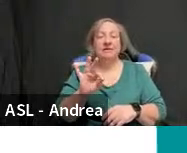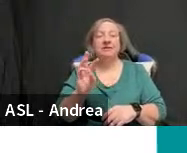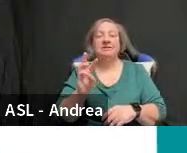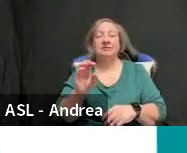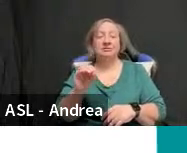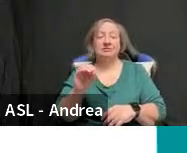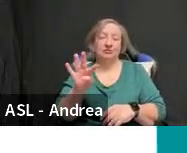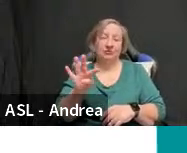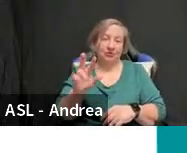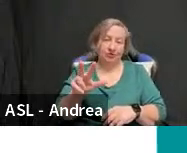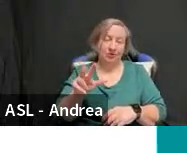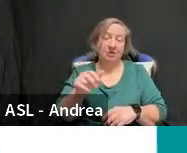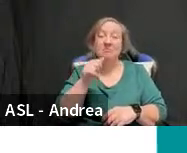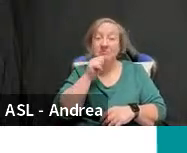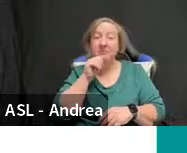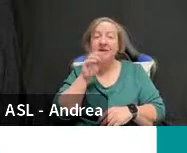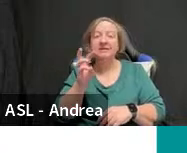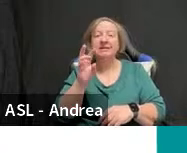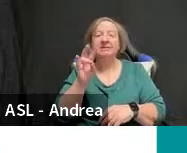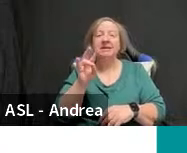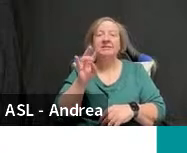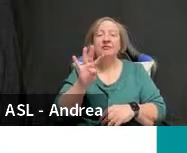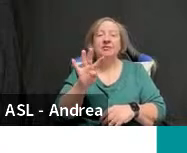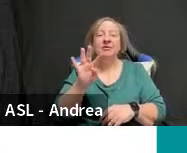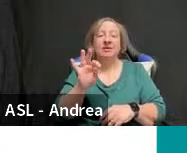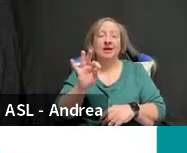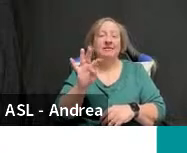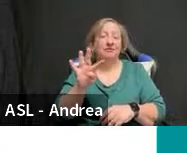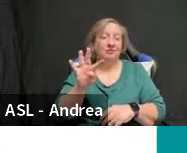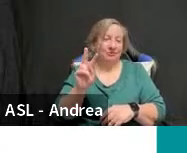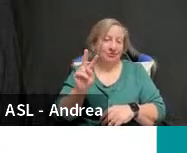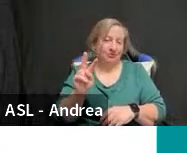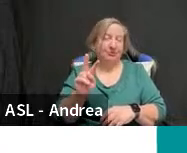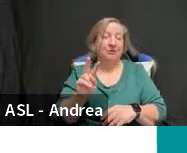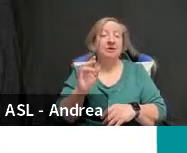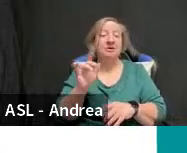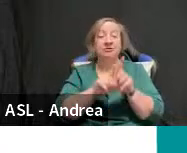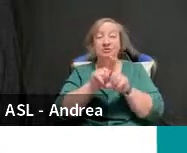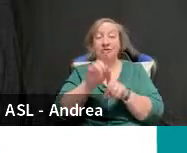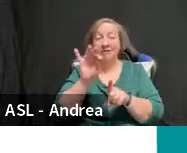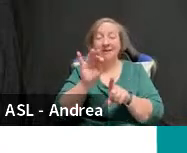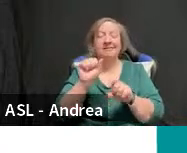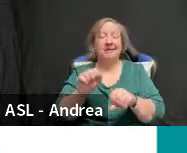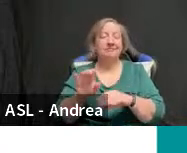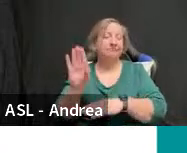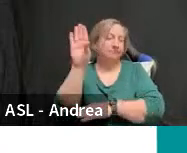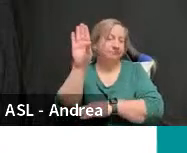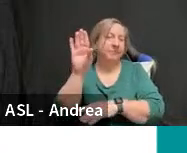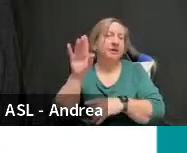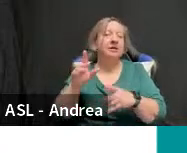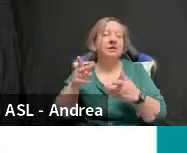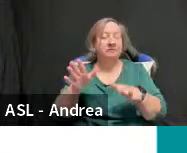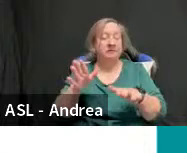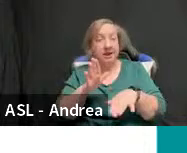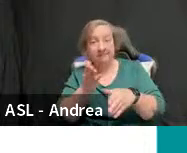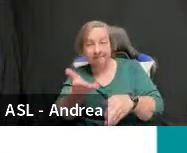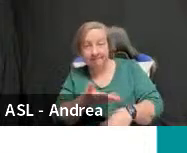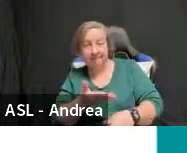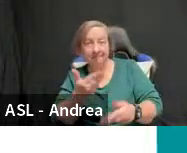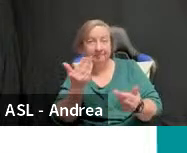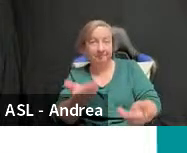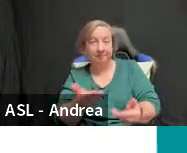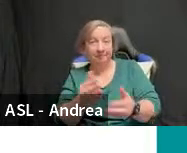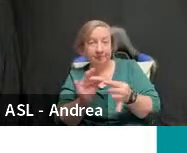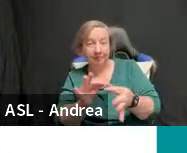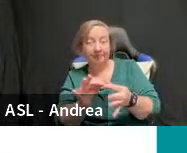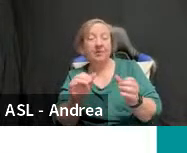993-5459-6043, passcode 674942. Go ahead and dial *9 to raise your hand, and after you're invited to speak, please